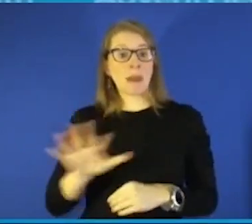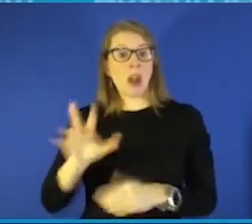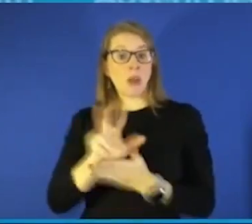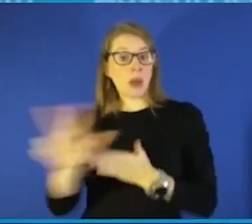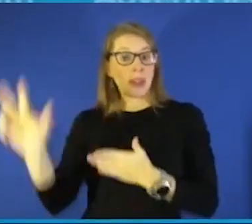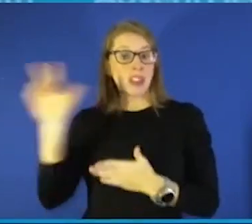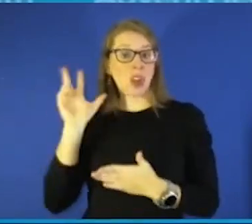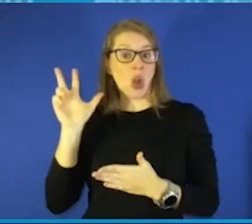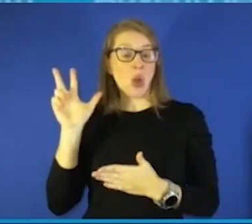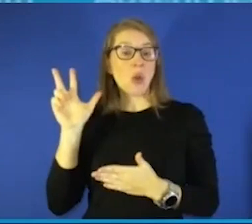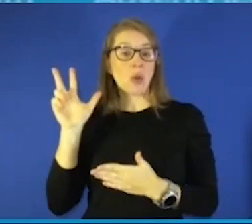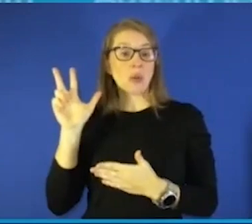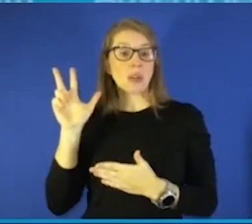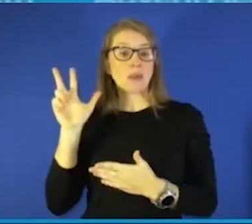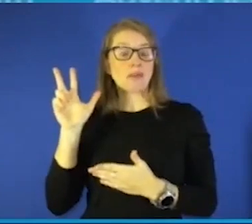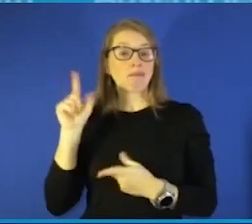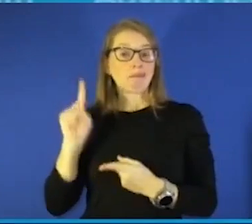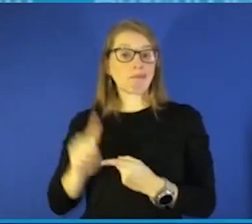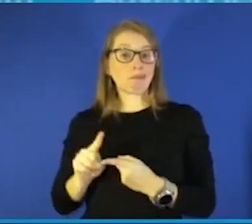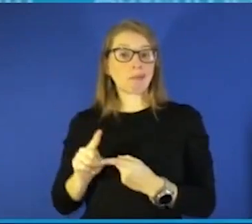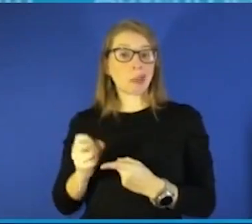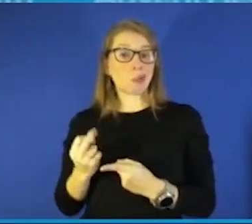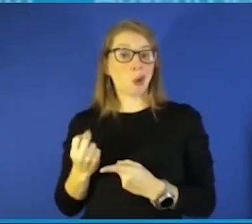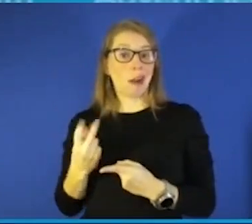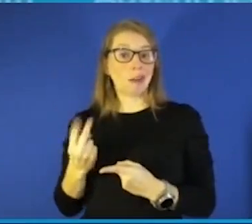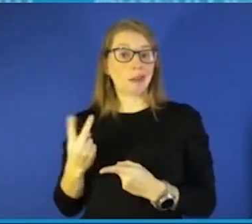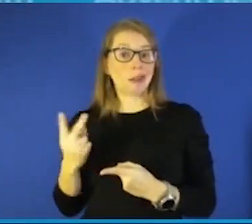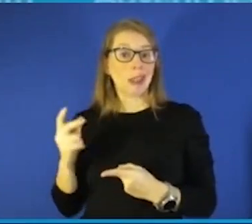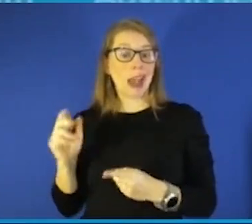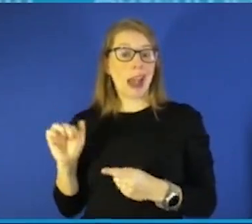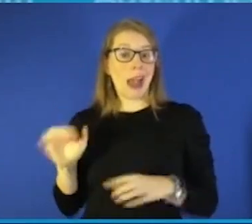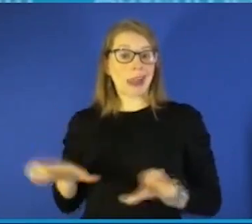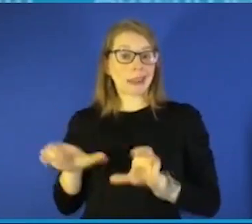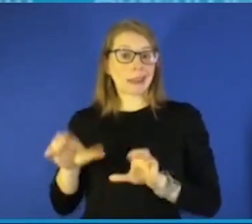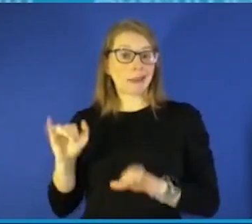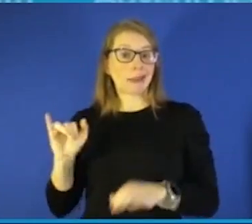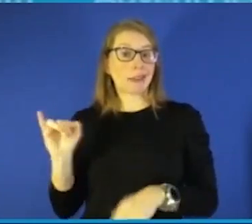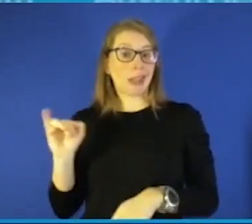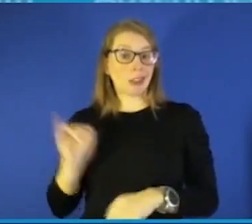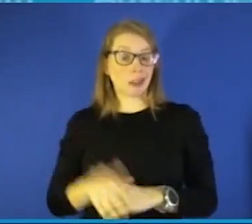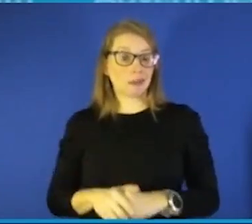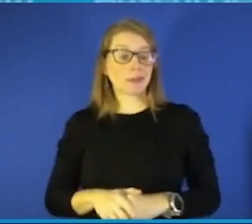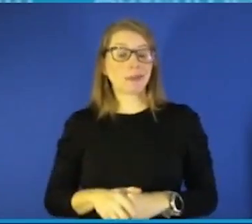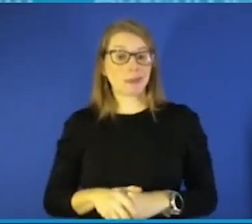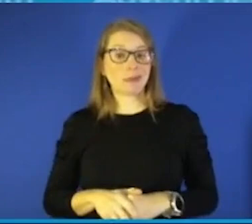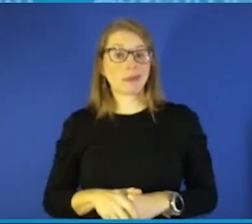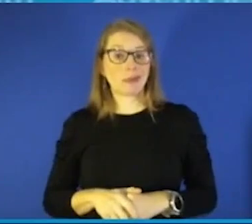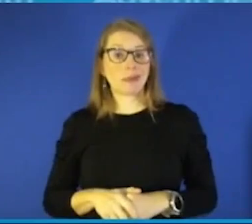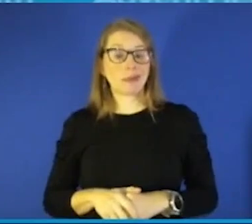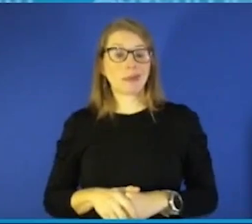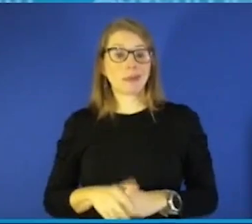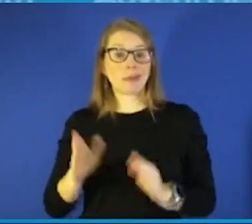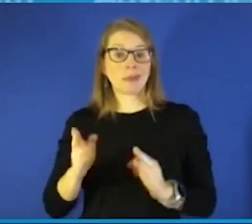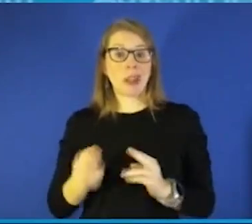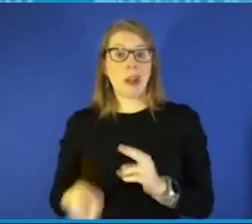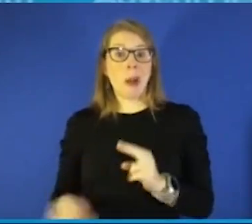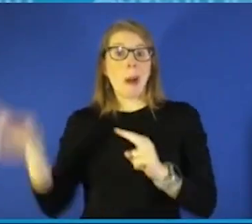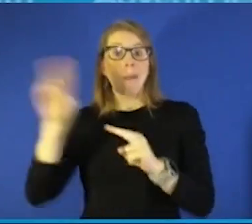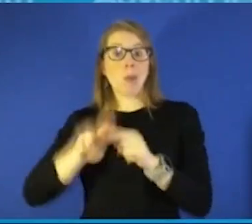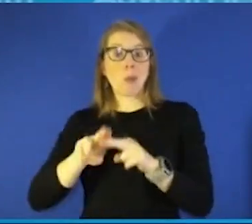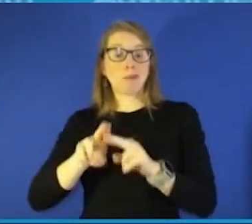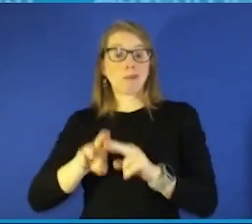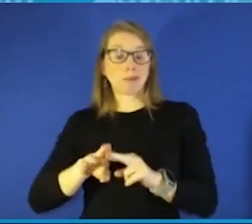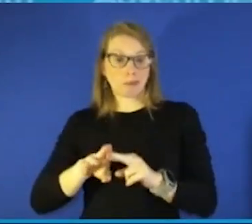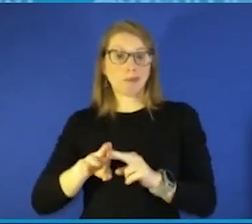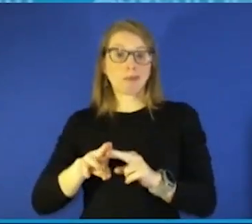ago, we reached a low point of only 12 active infections in the hospital. So we are seeing a dramatic increase over the last couple